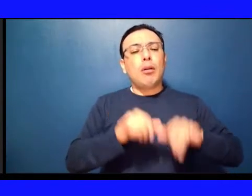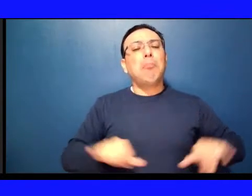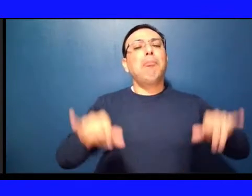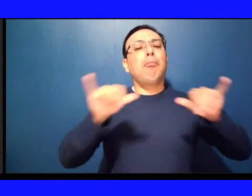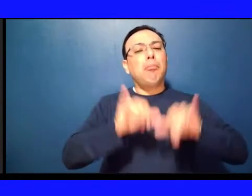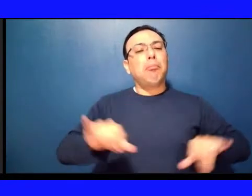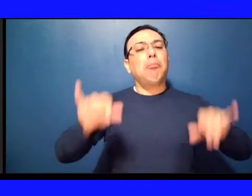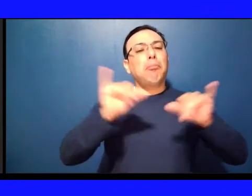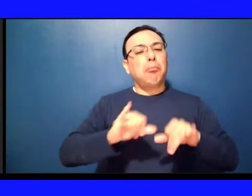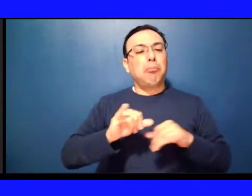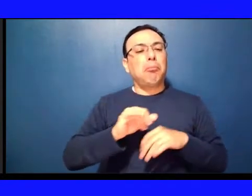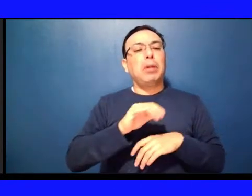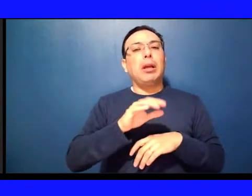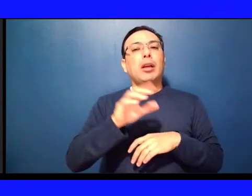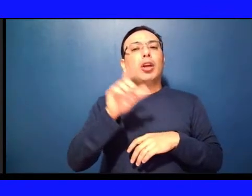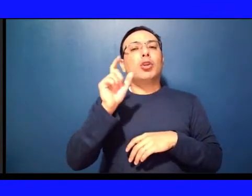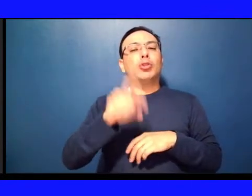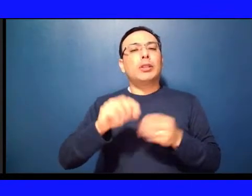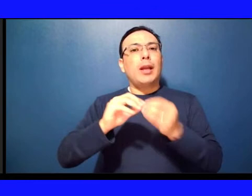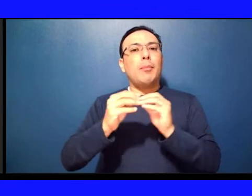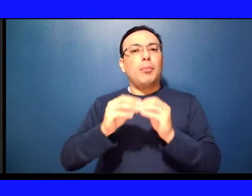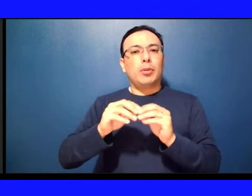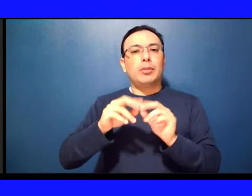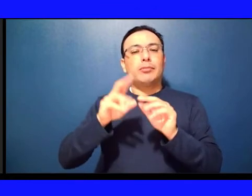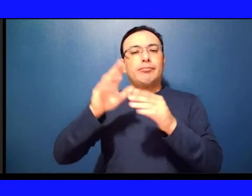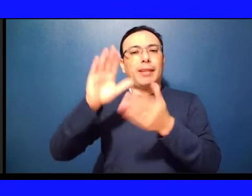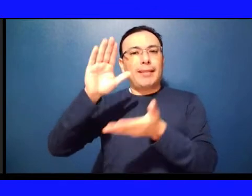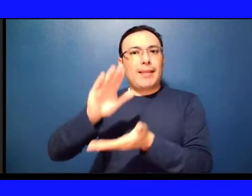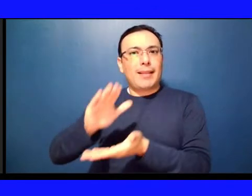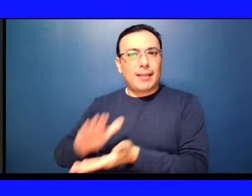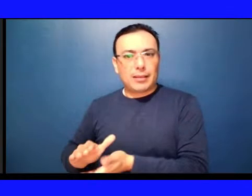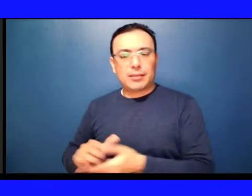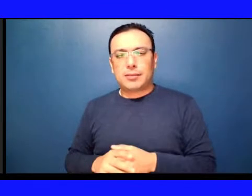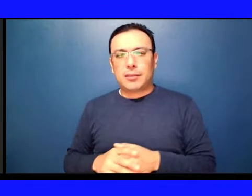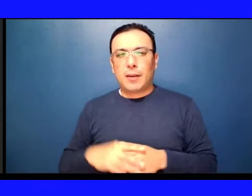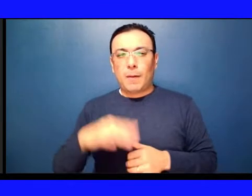is more for you on this behavioral health discharges.